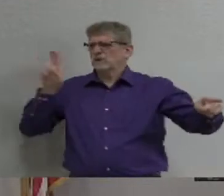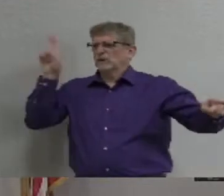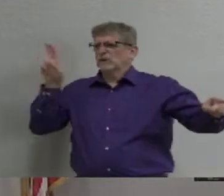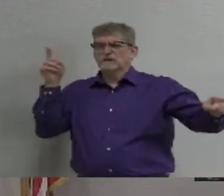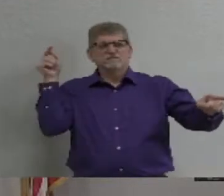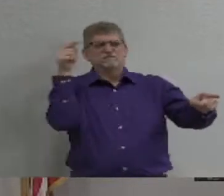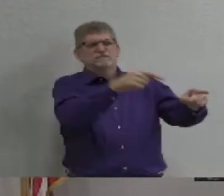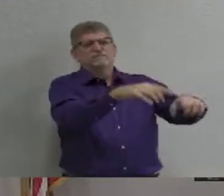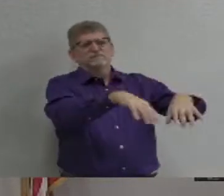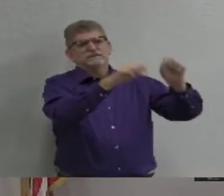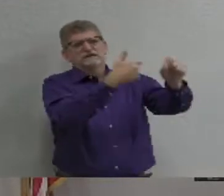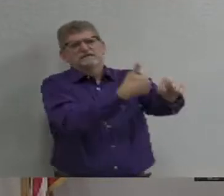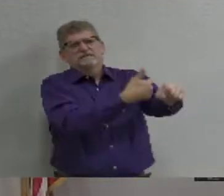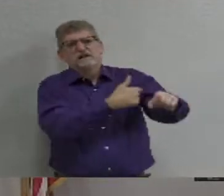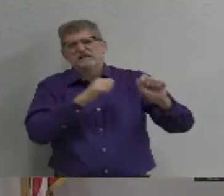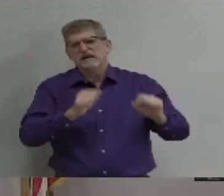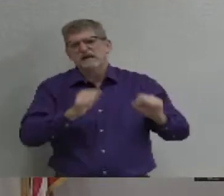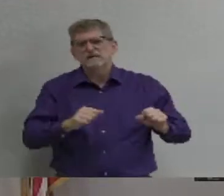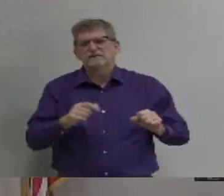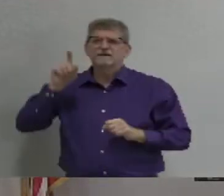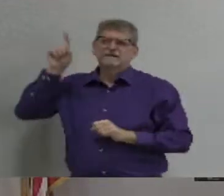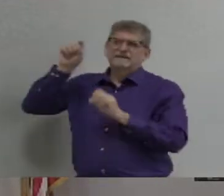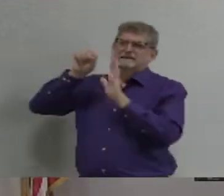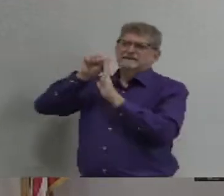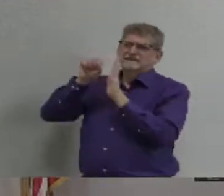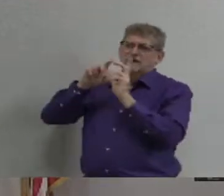Health in coordinating something like that.